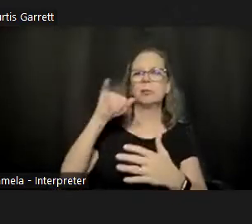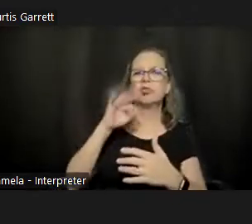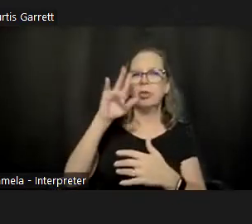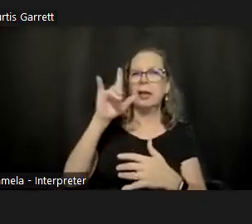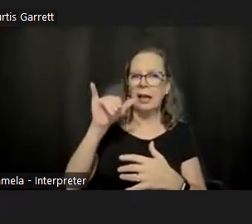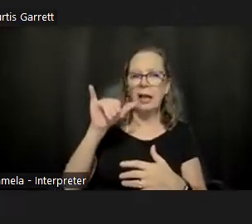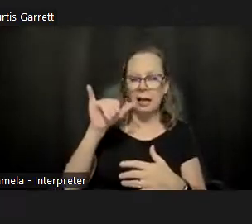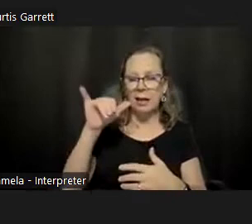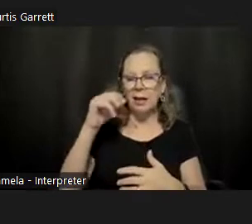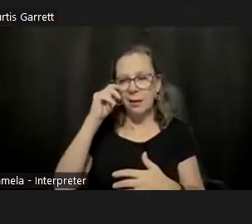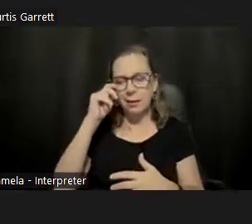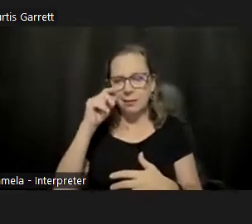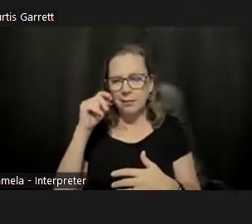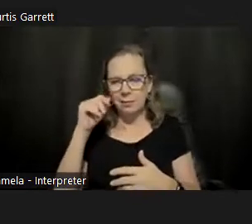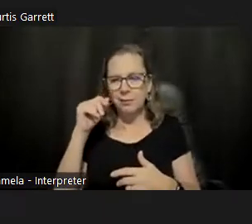we